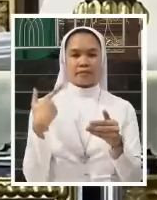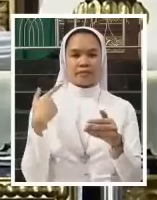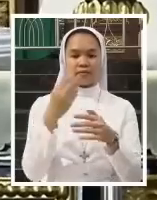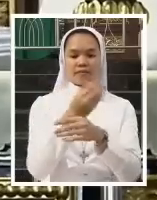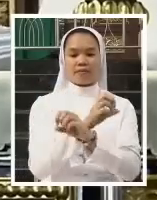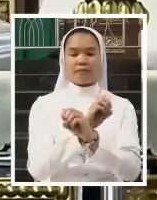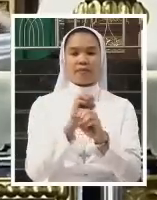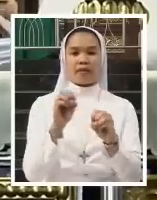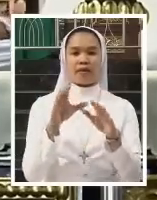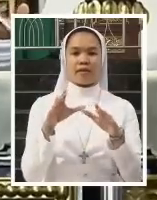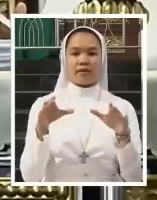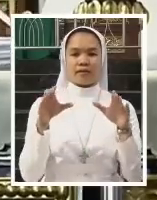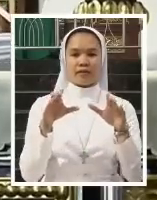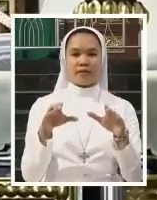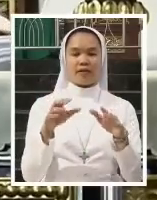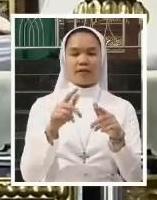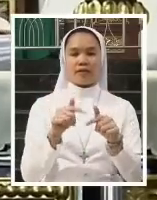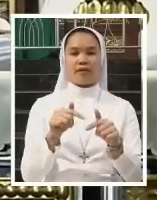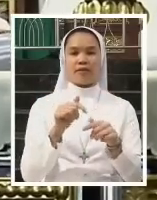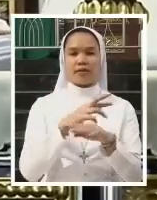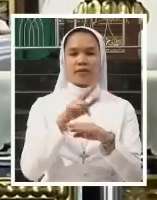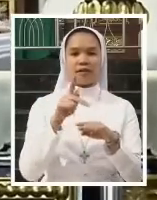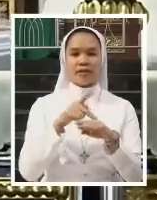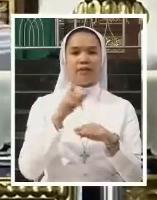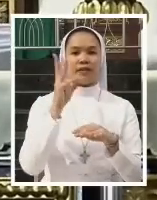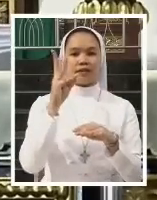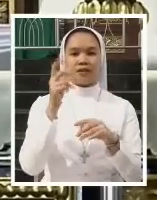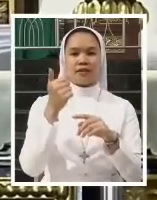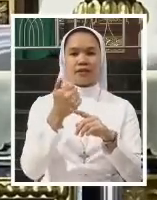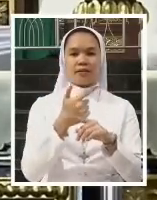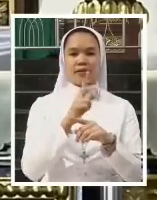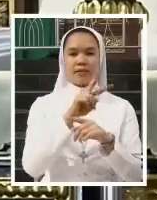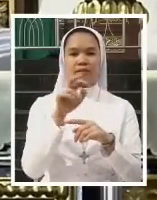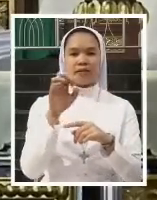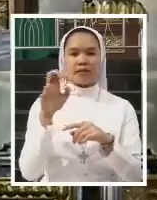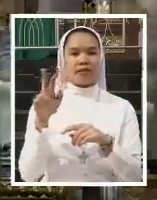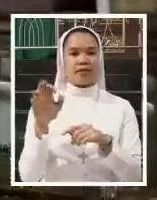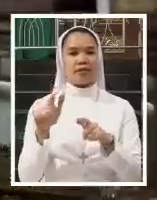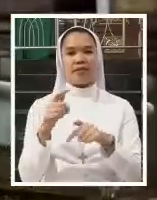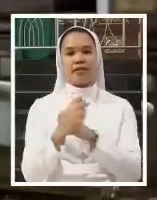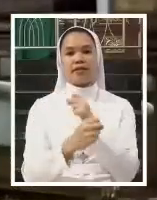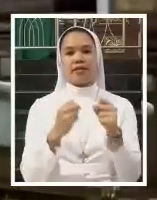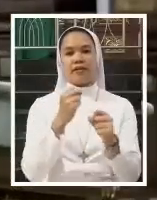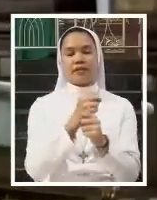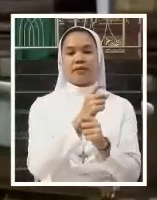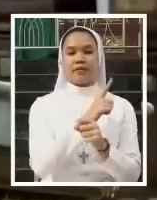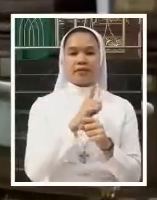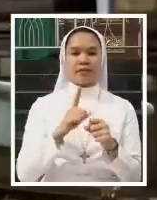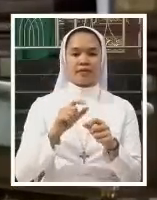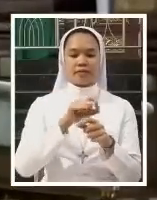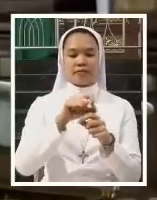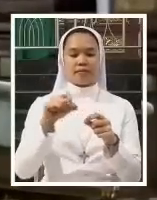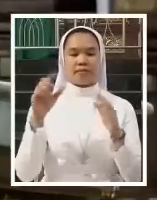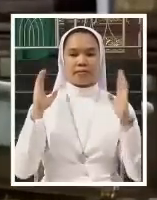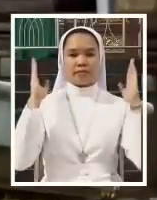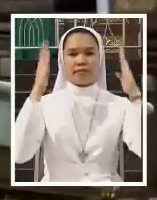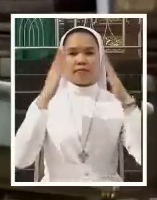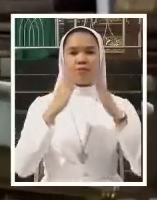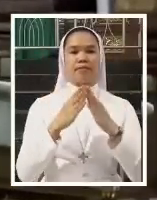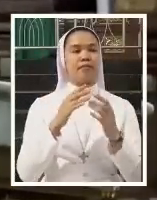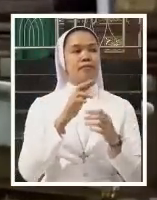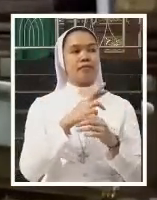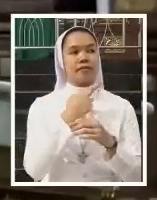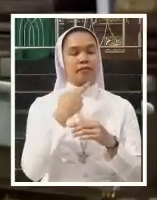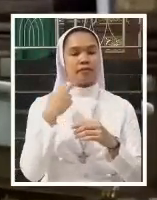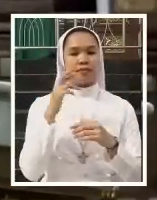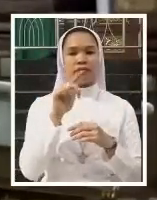Pilgrim City of Naga, Republic of the Philippines, the 6th day of April, 2023, in the year of our Lord. Signed, Most Reverend Rolando J.